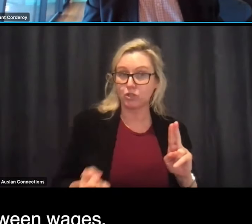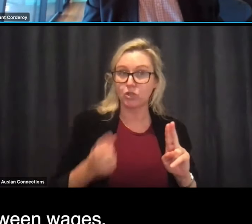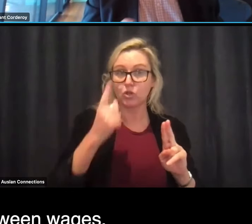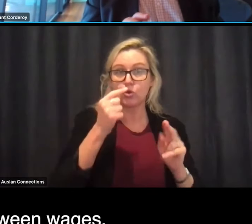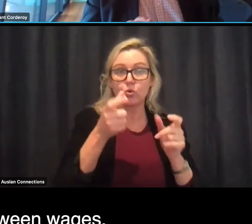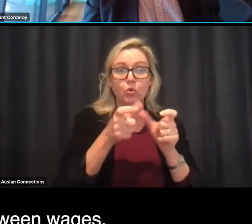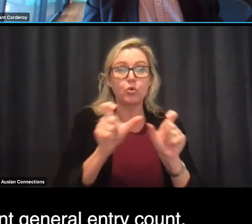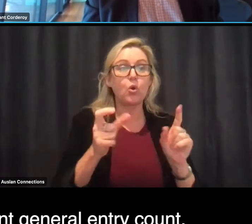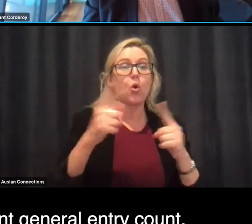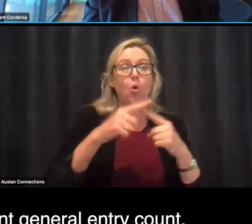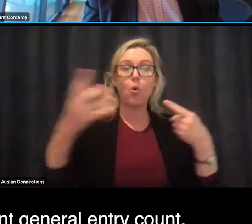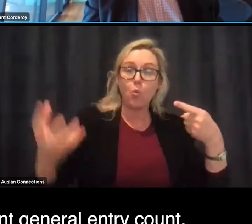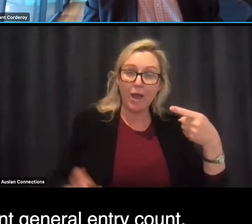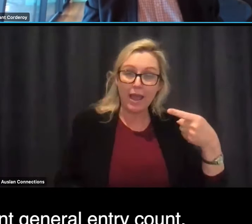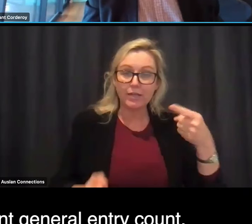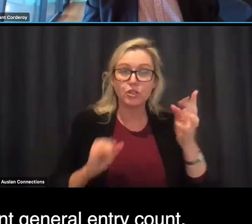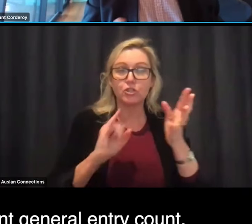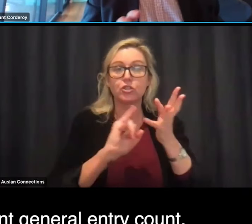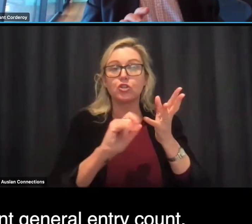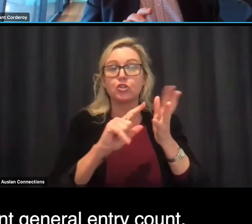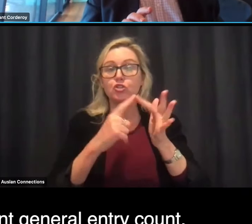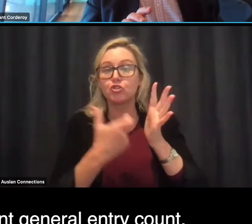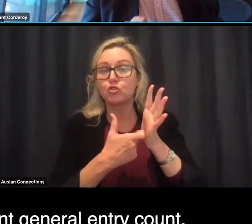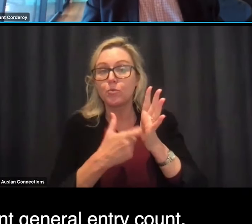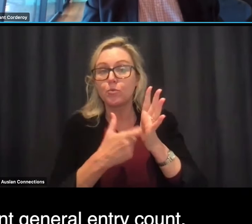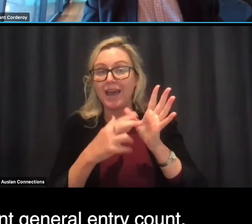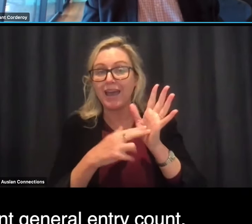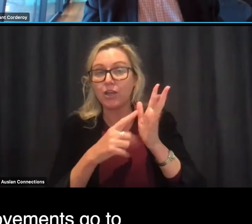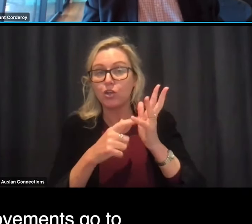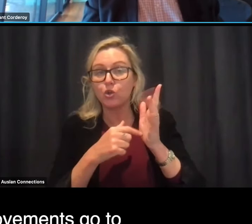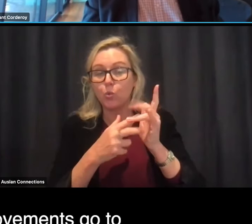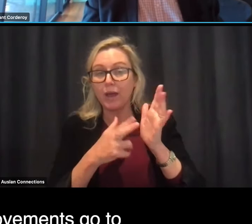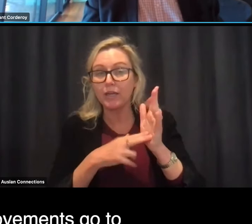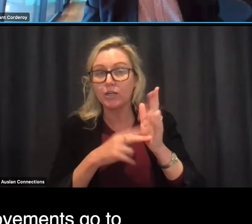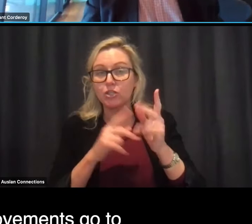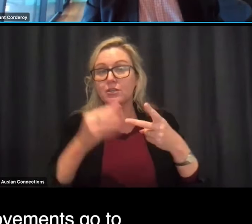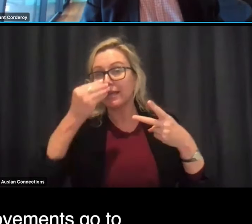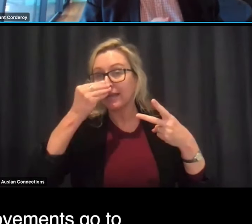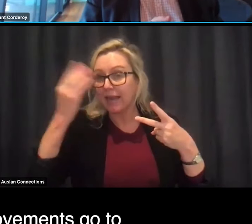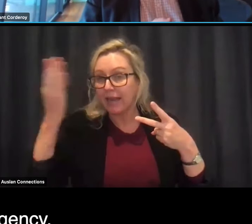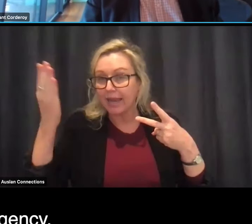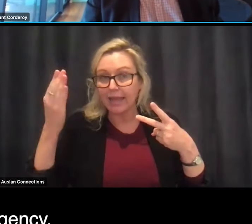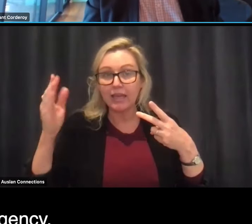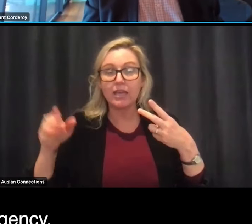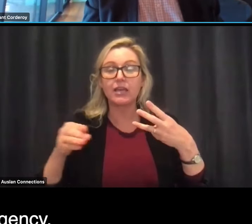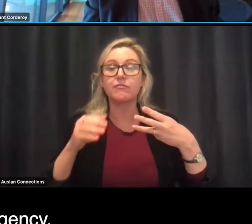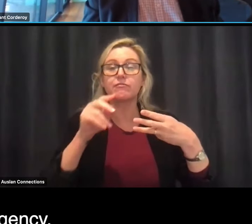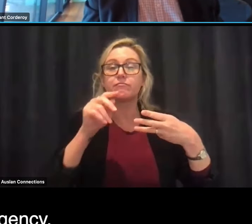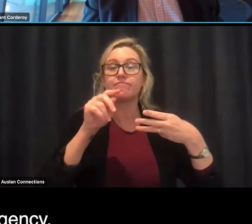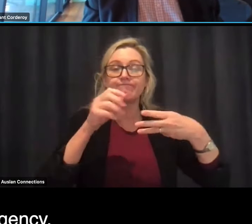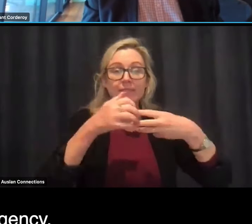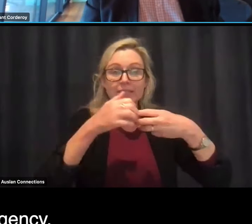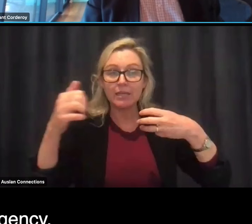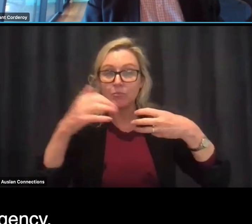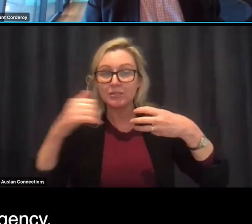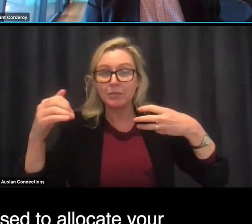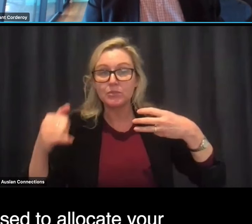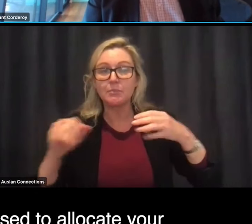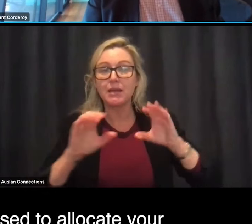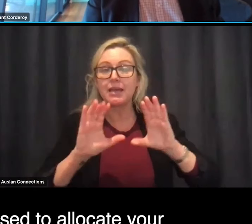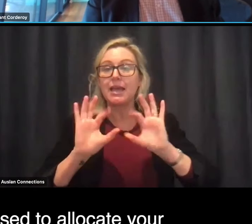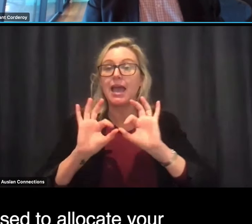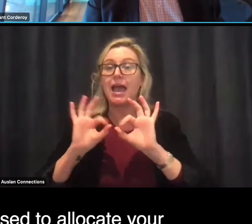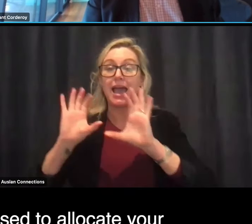between wages, the superannuation go to a different general ledger account, your leave entitled movements go to a different one, agency.